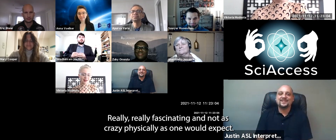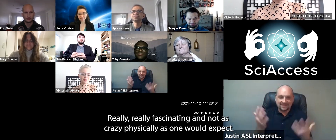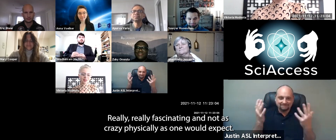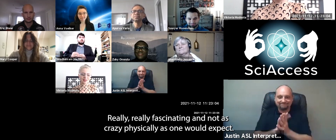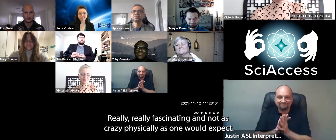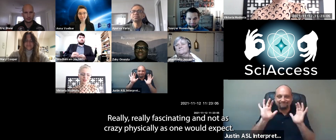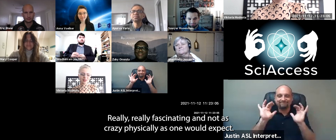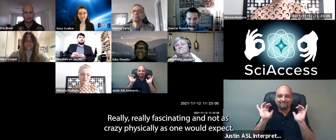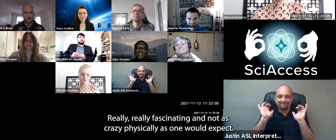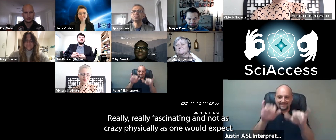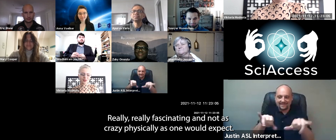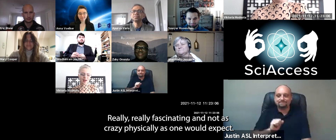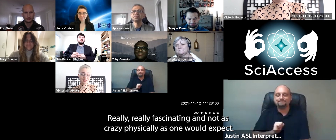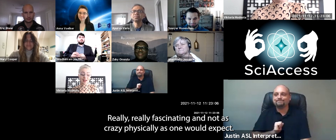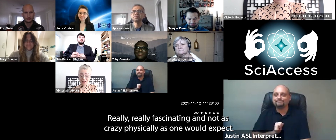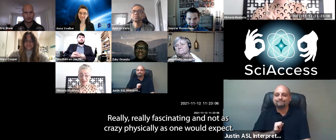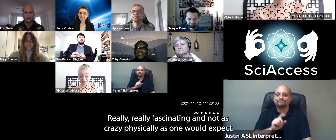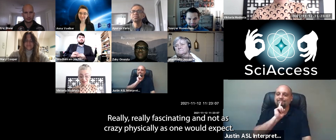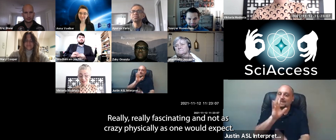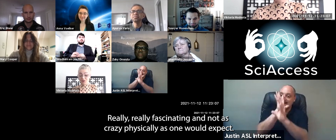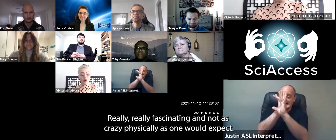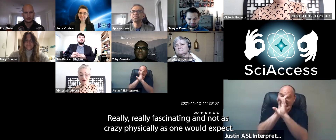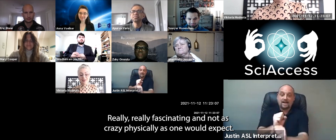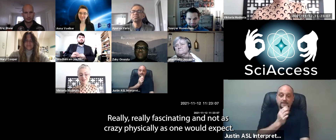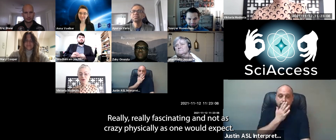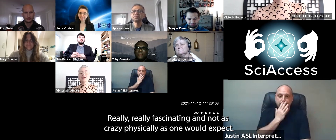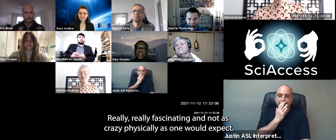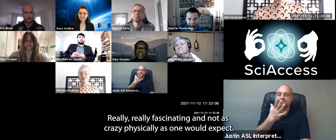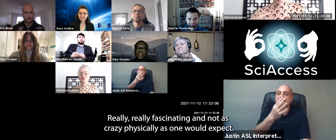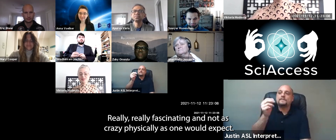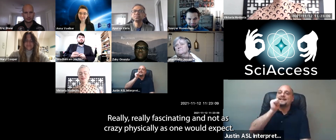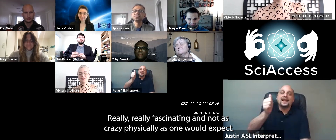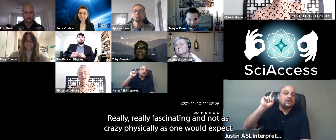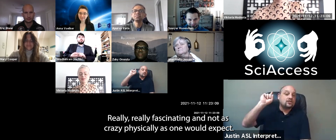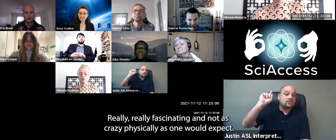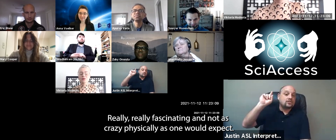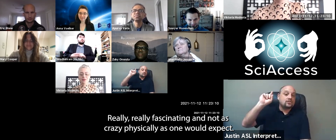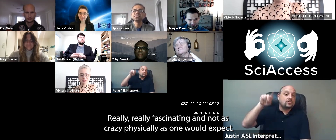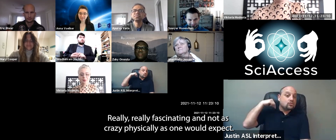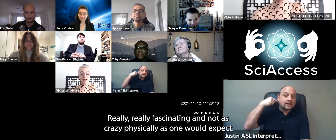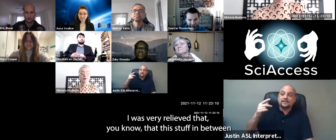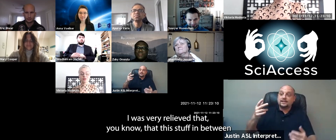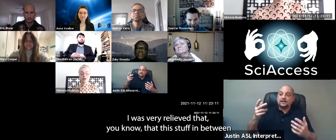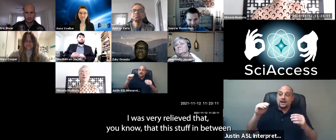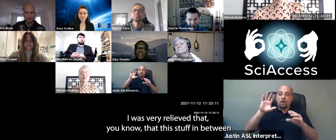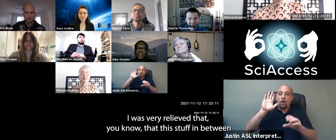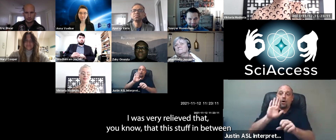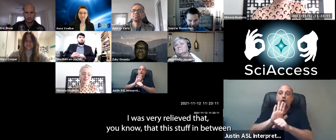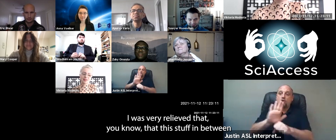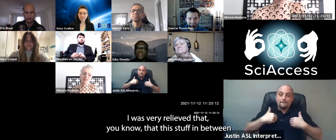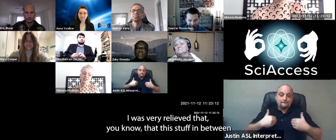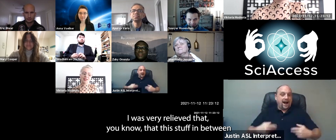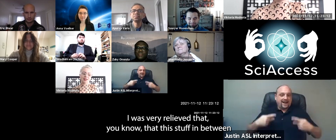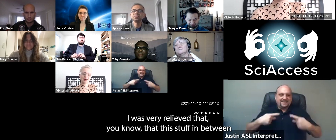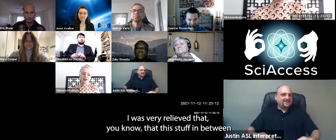yeah, really, really fascinating and not as crazy physically as one would expect. I was very